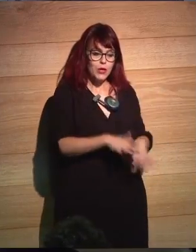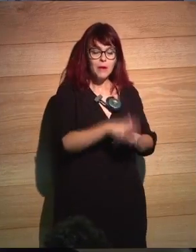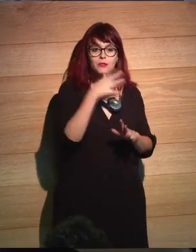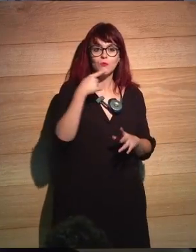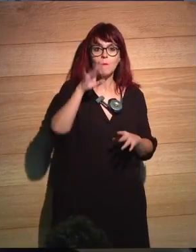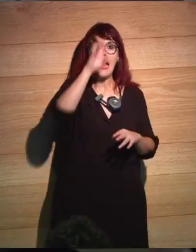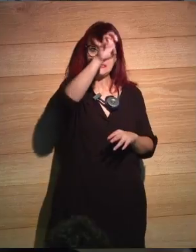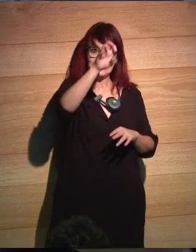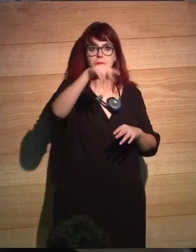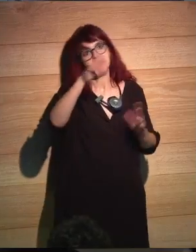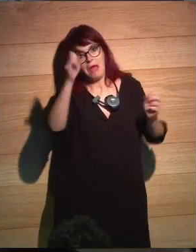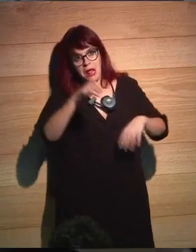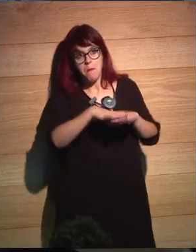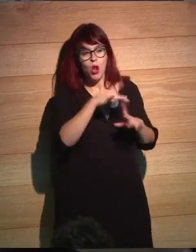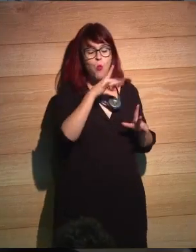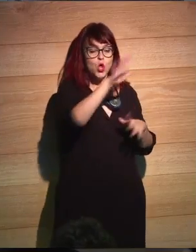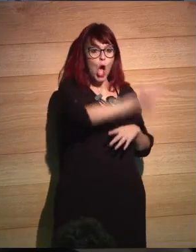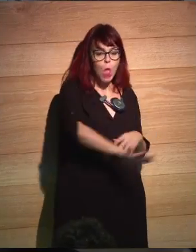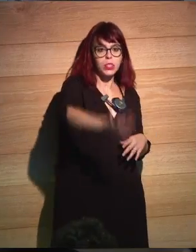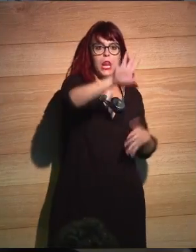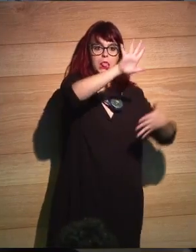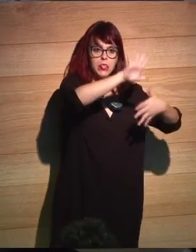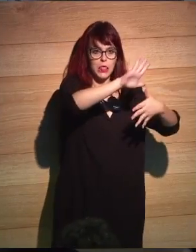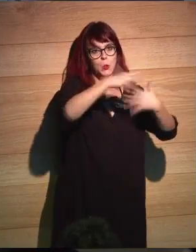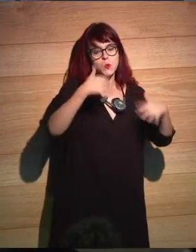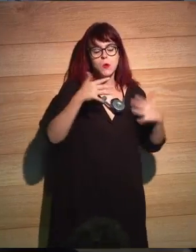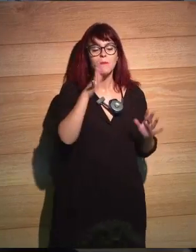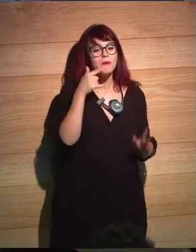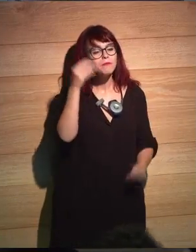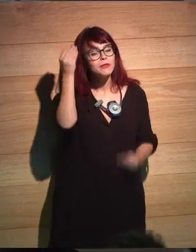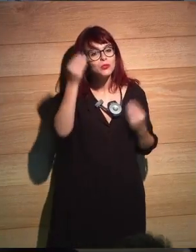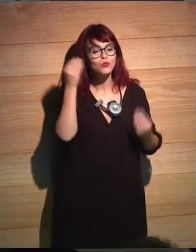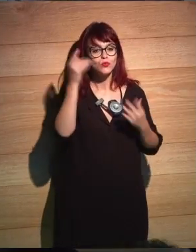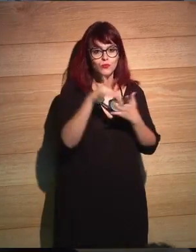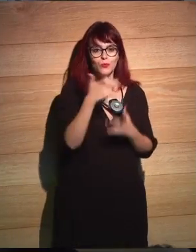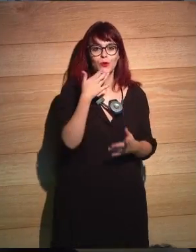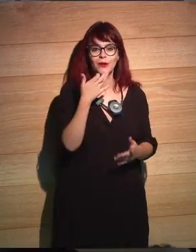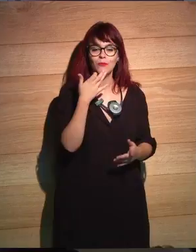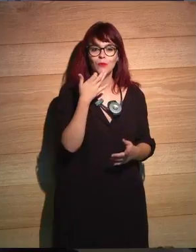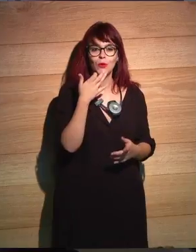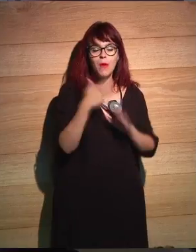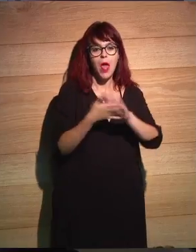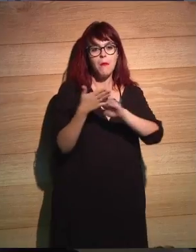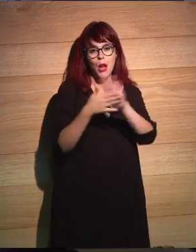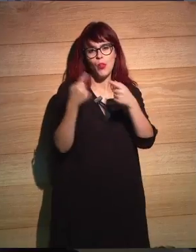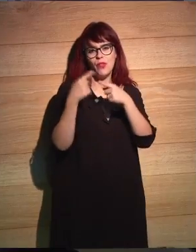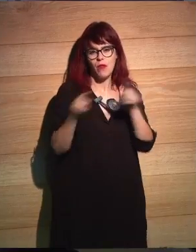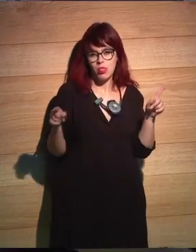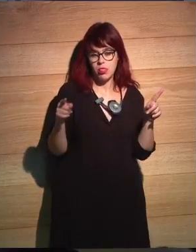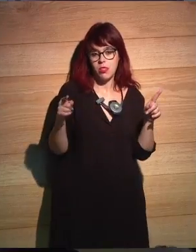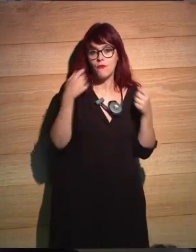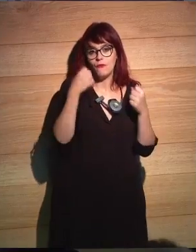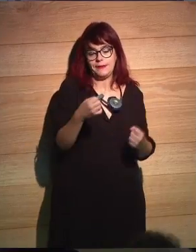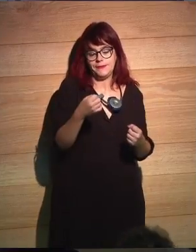about Latin American as a whole continent literature. I think